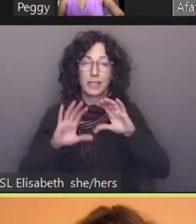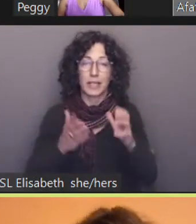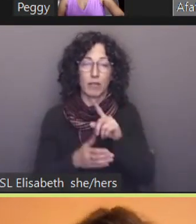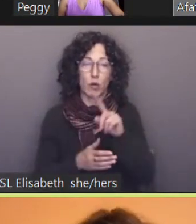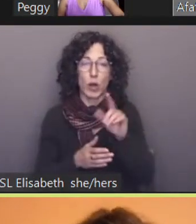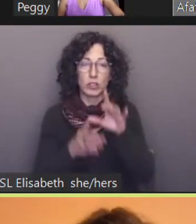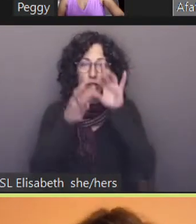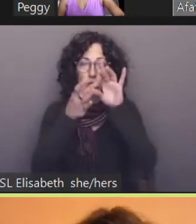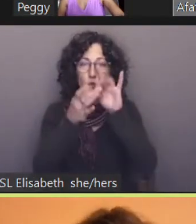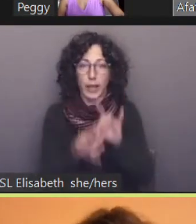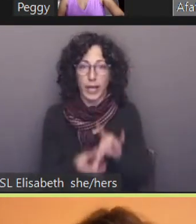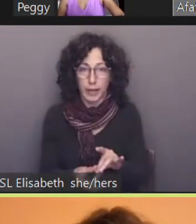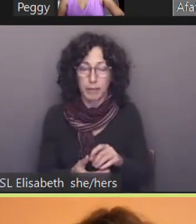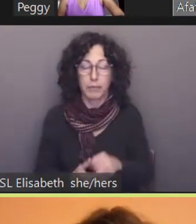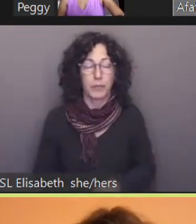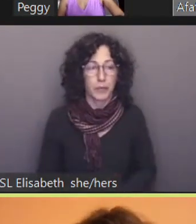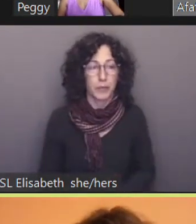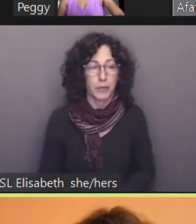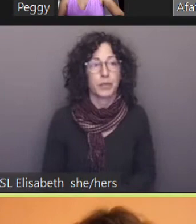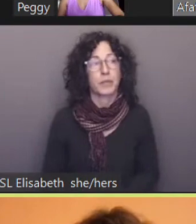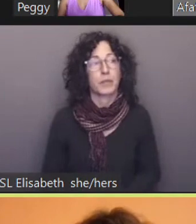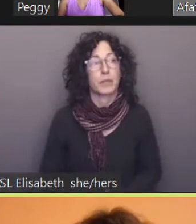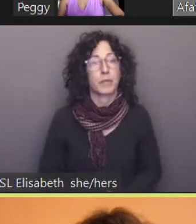related, is on